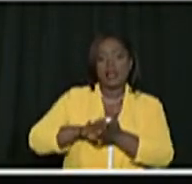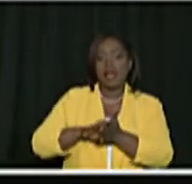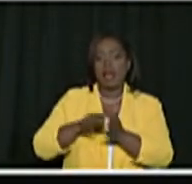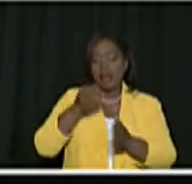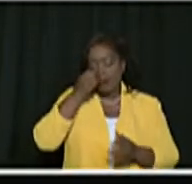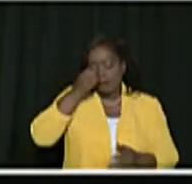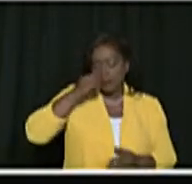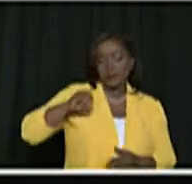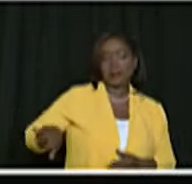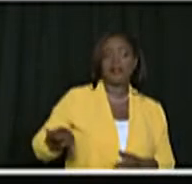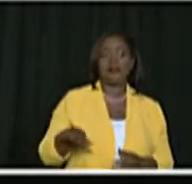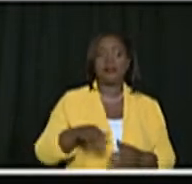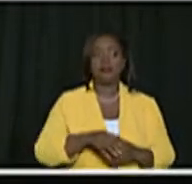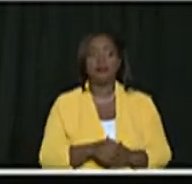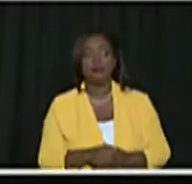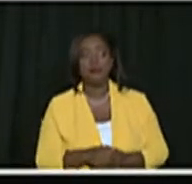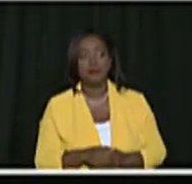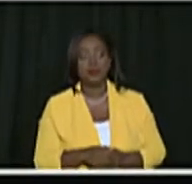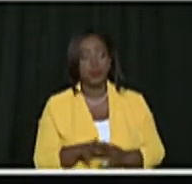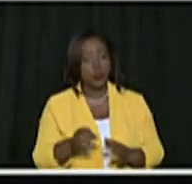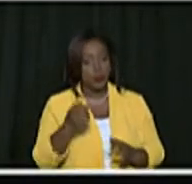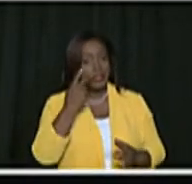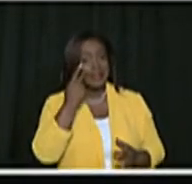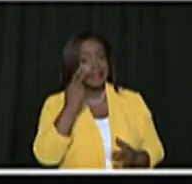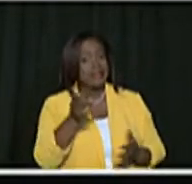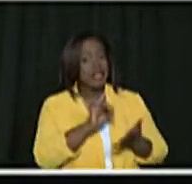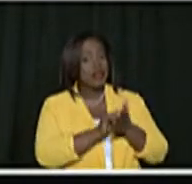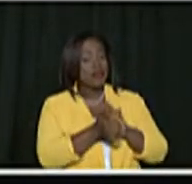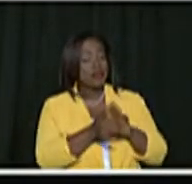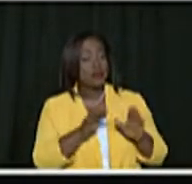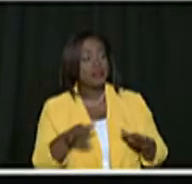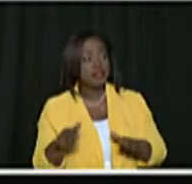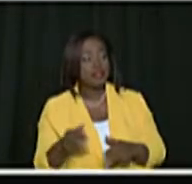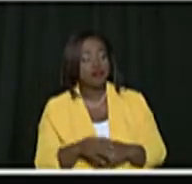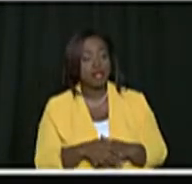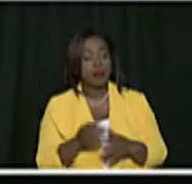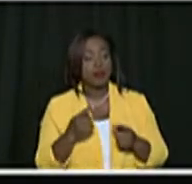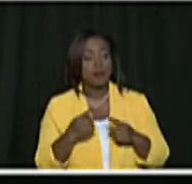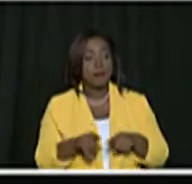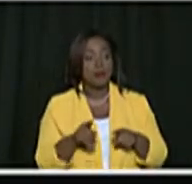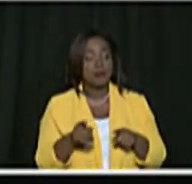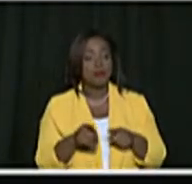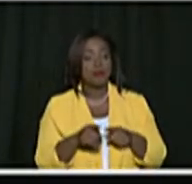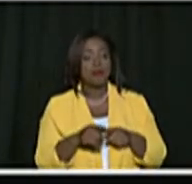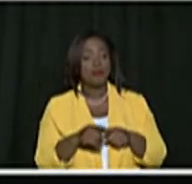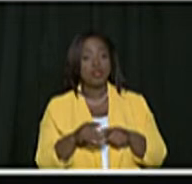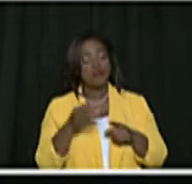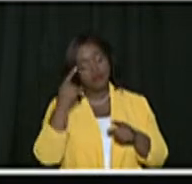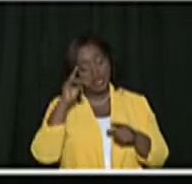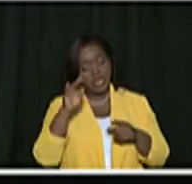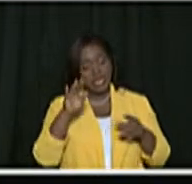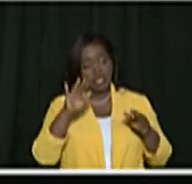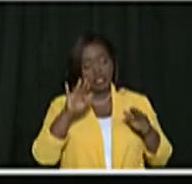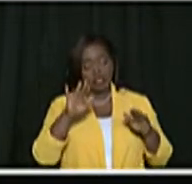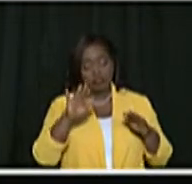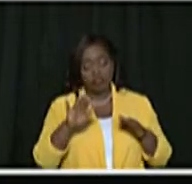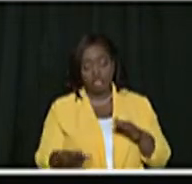to treat with these children within the CPFSA. Now, Section 24 of the Child Care and Protection Act